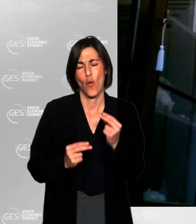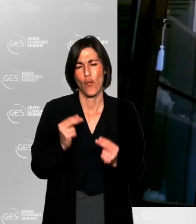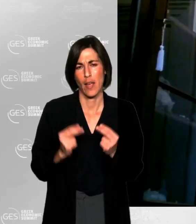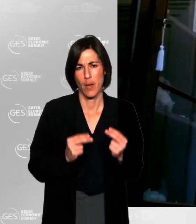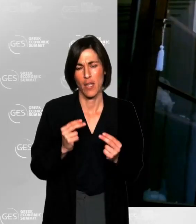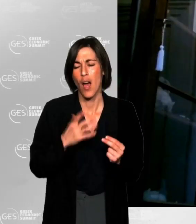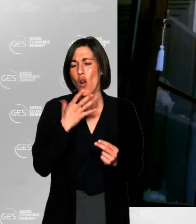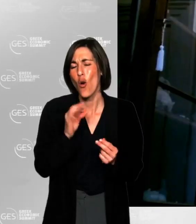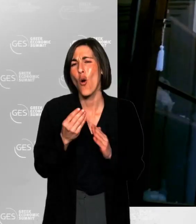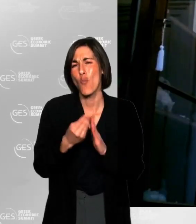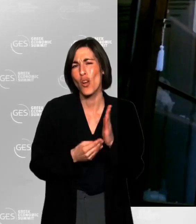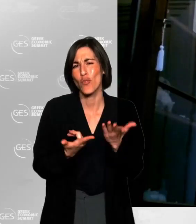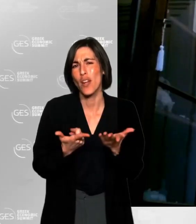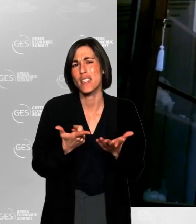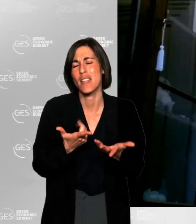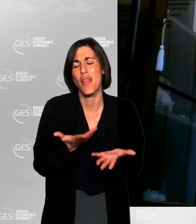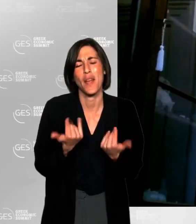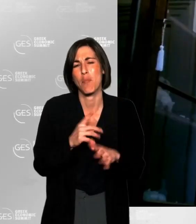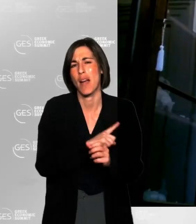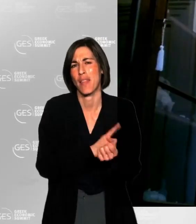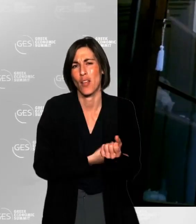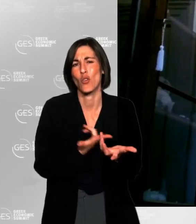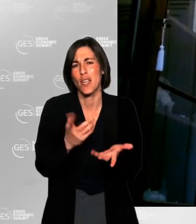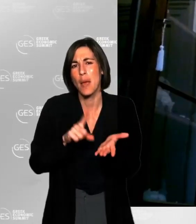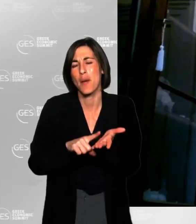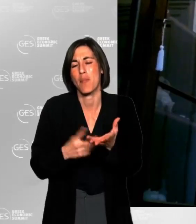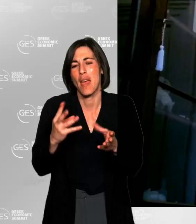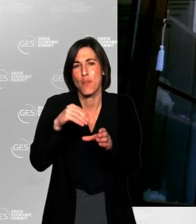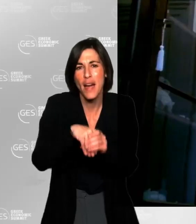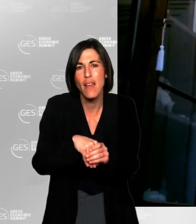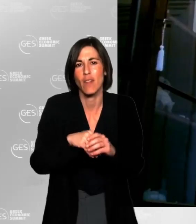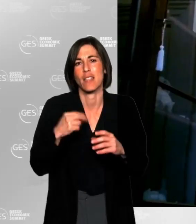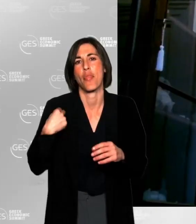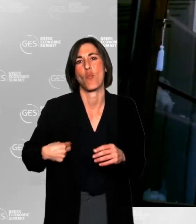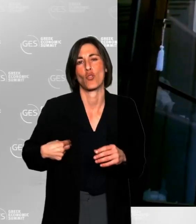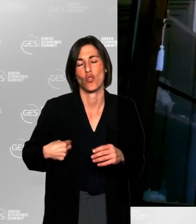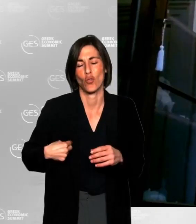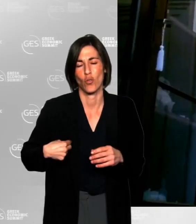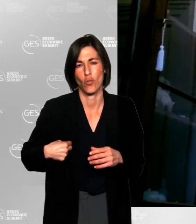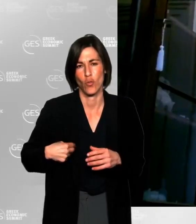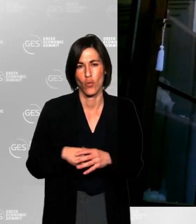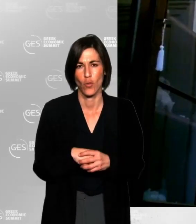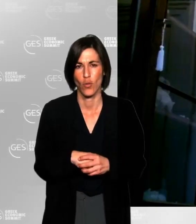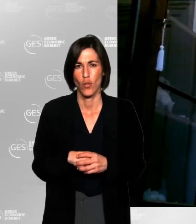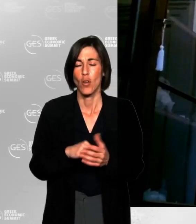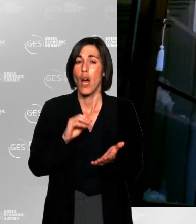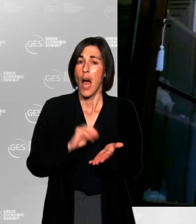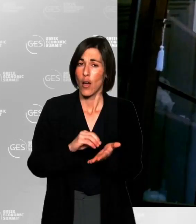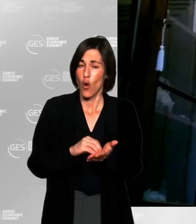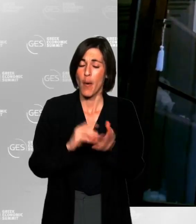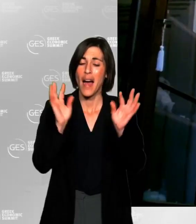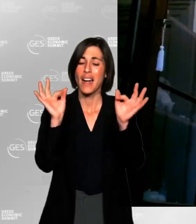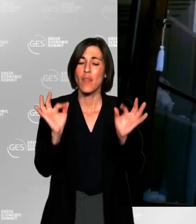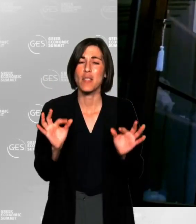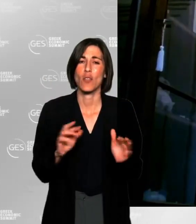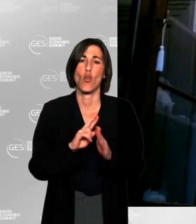persons, they need to be provided by, or at least regulated by governments. And of course, we have the disabled,